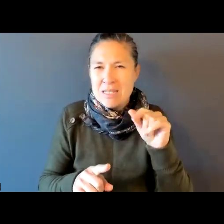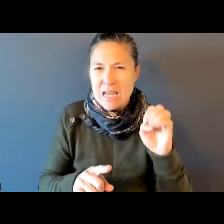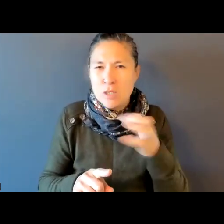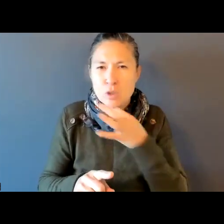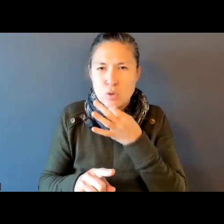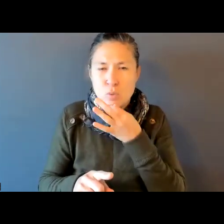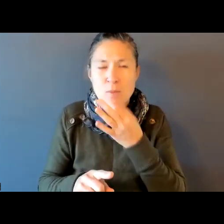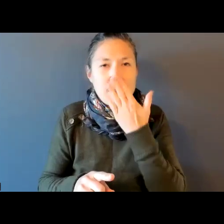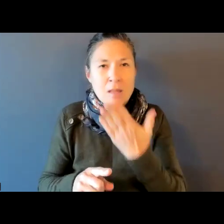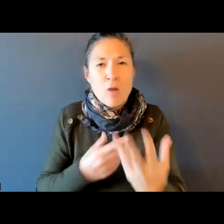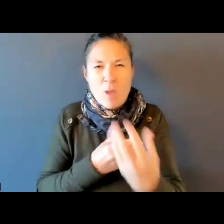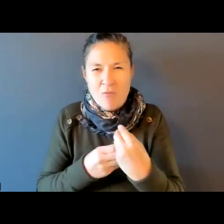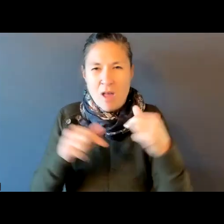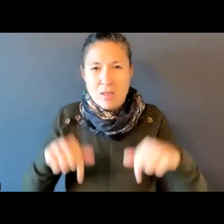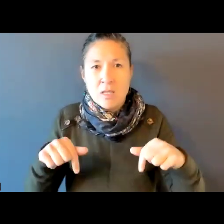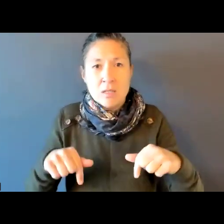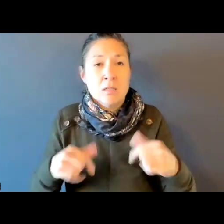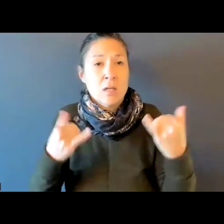initiative. So Dylan, if you want to